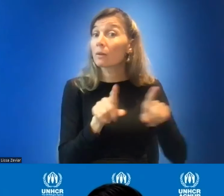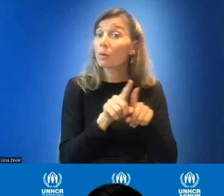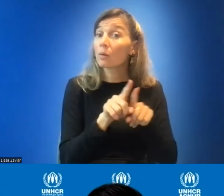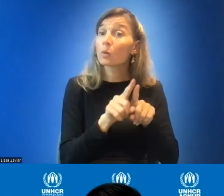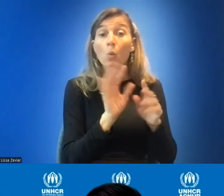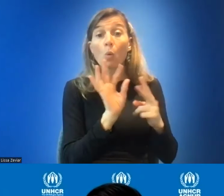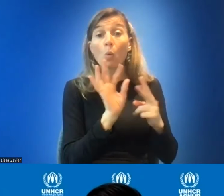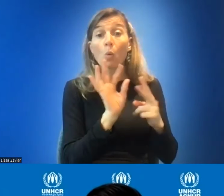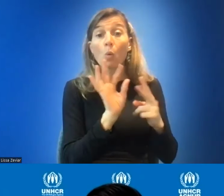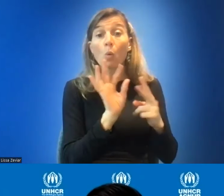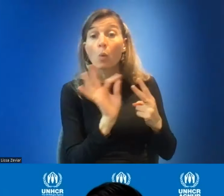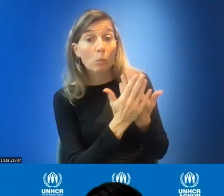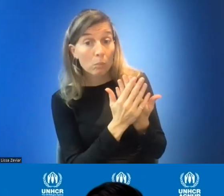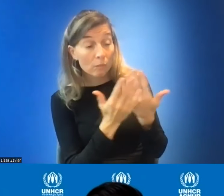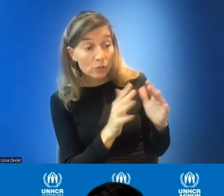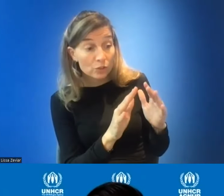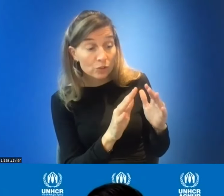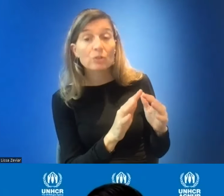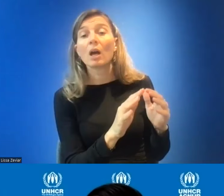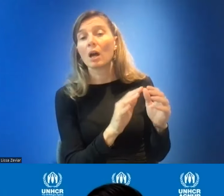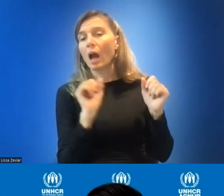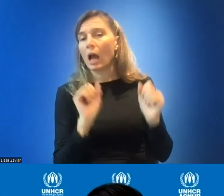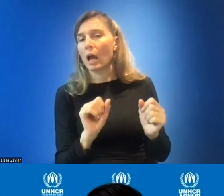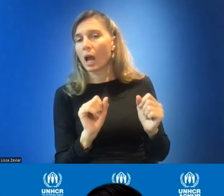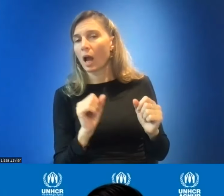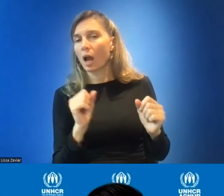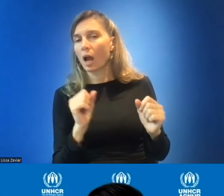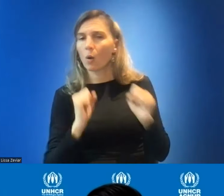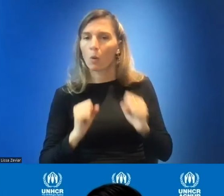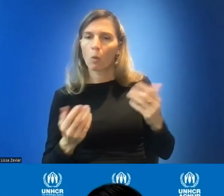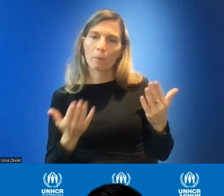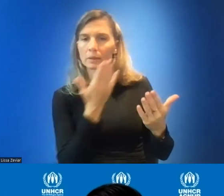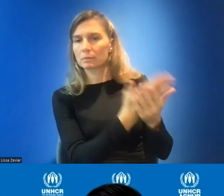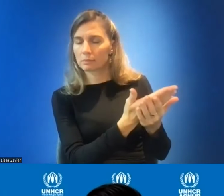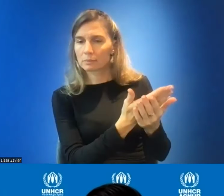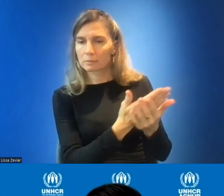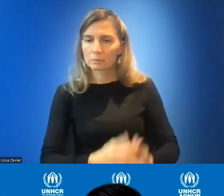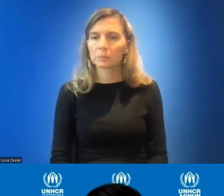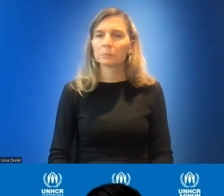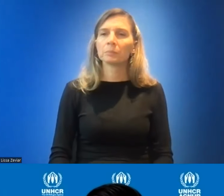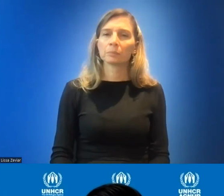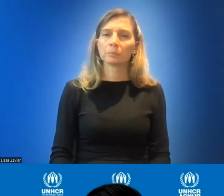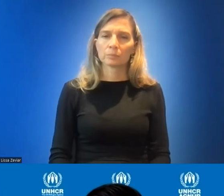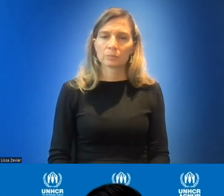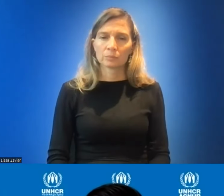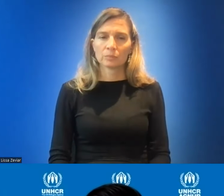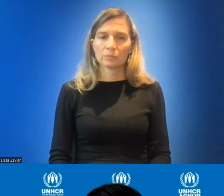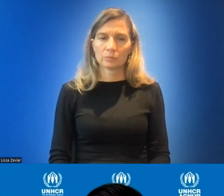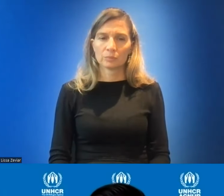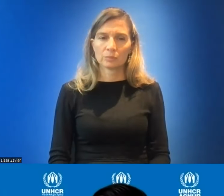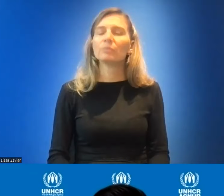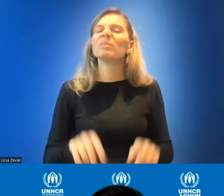to submit an individual complaint. And if not, as I mentioned, maybe by the end of the